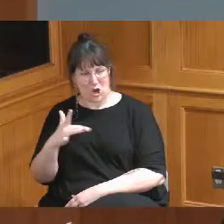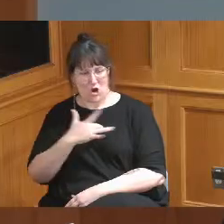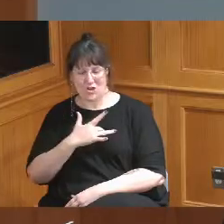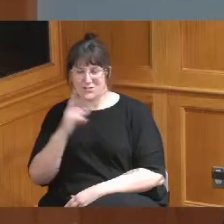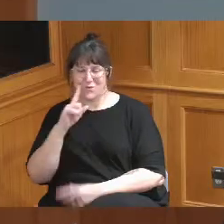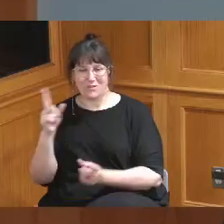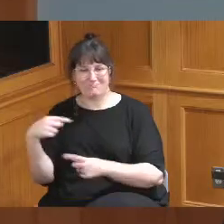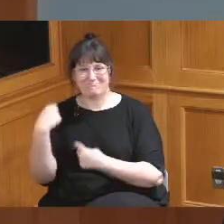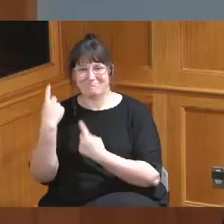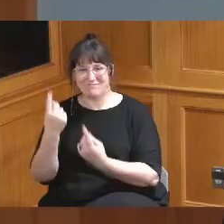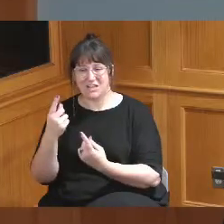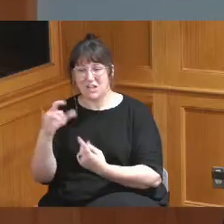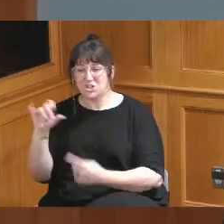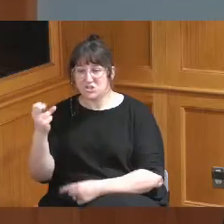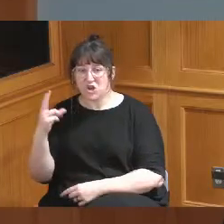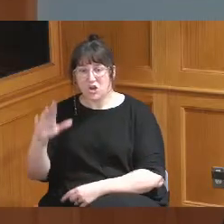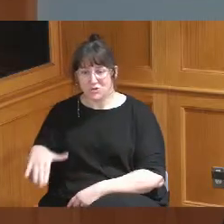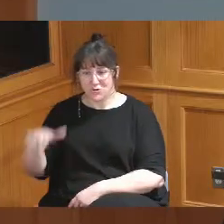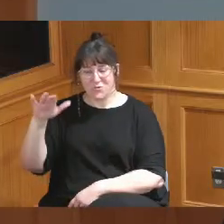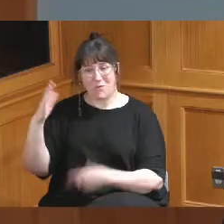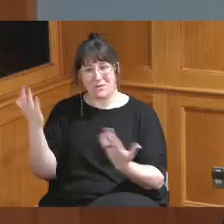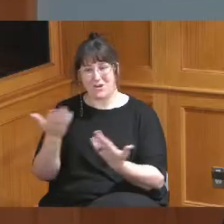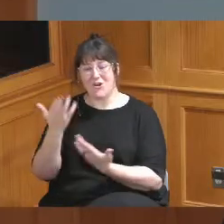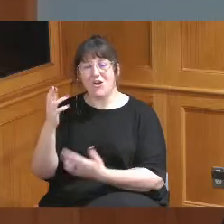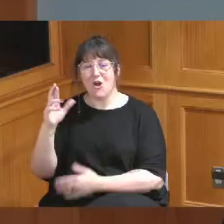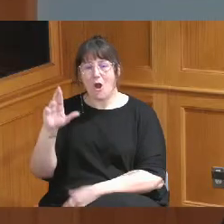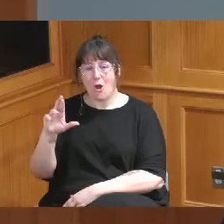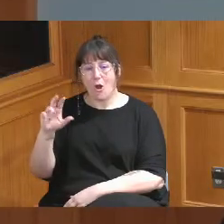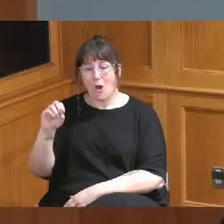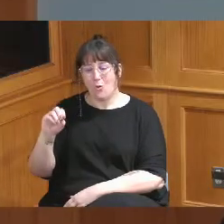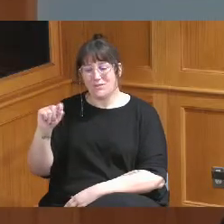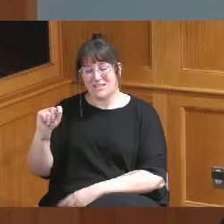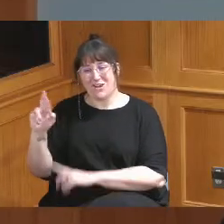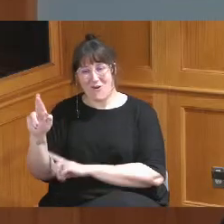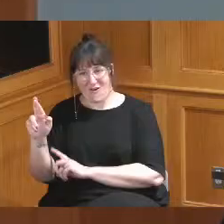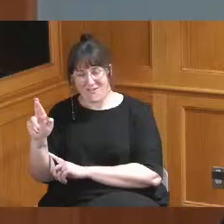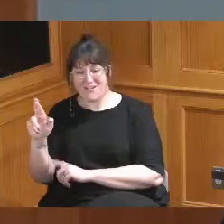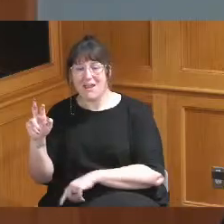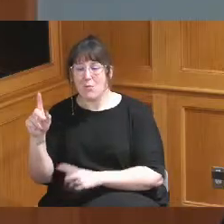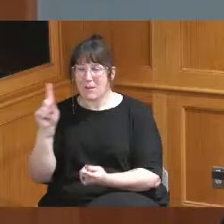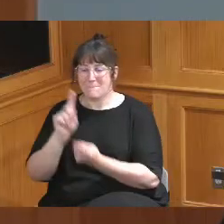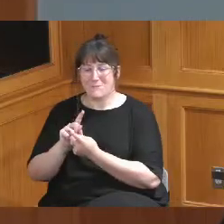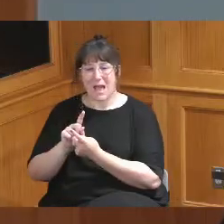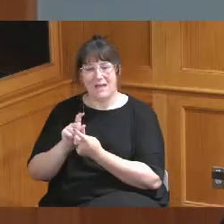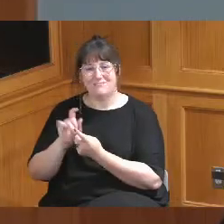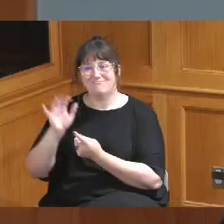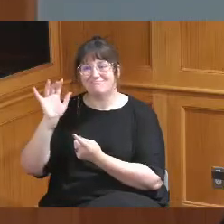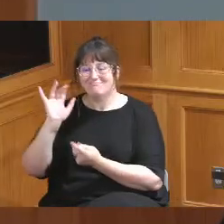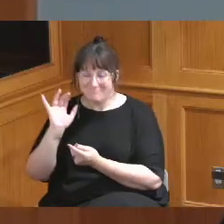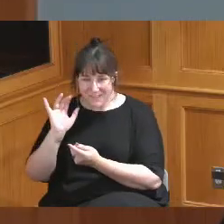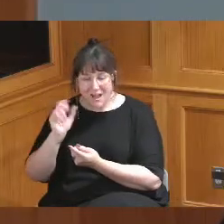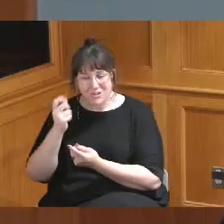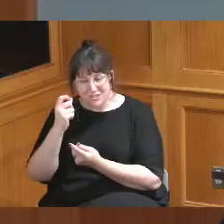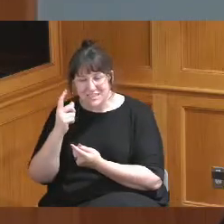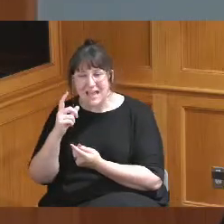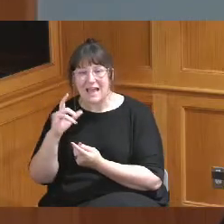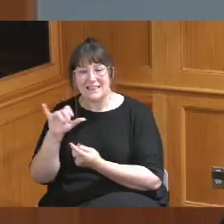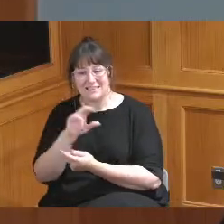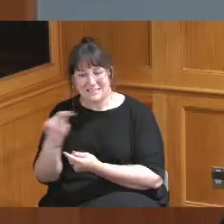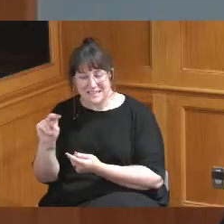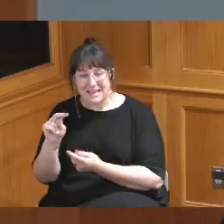long time. Josh grew up here in Over the Rhine. And when we met nearly a decade ago, it was the city and the Cincinnati